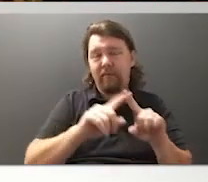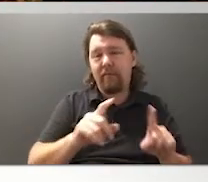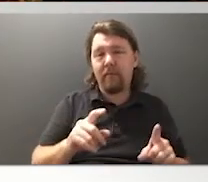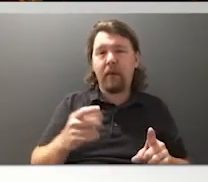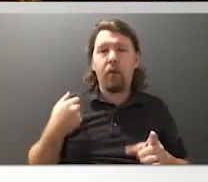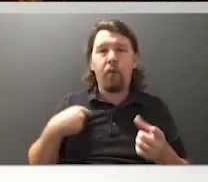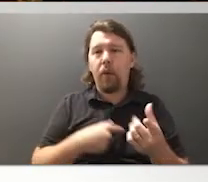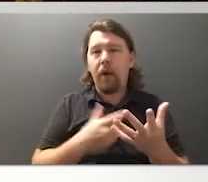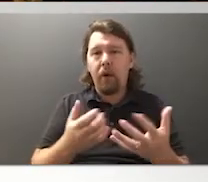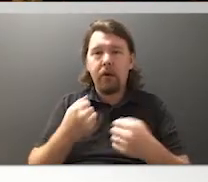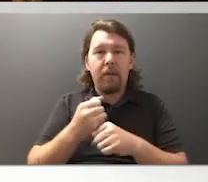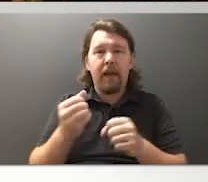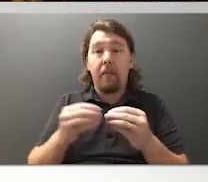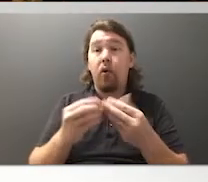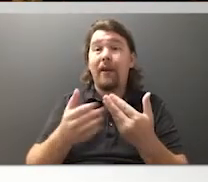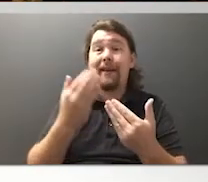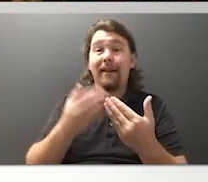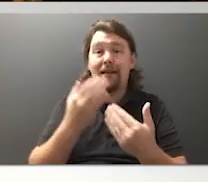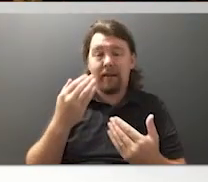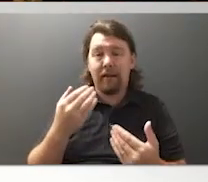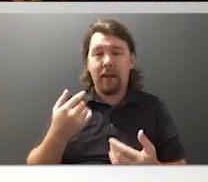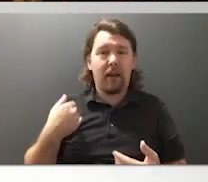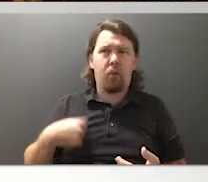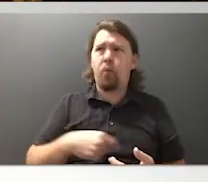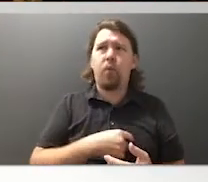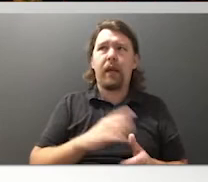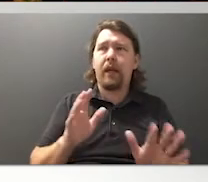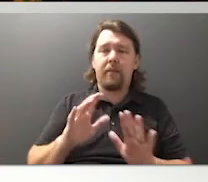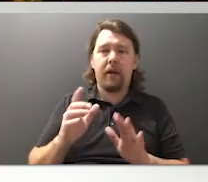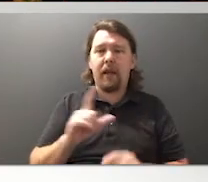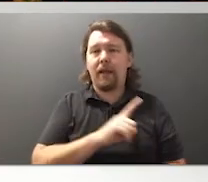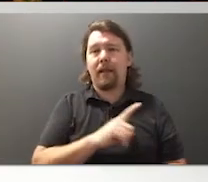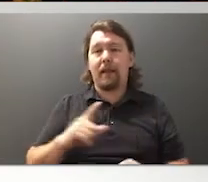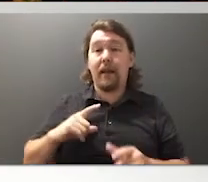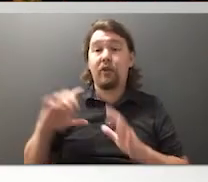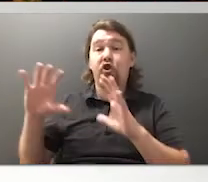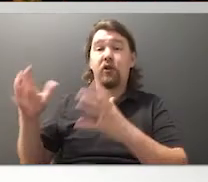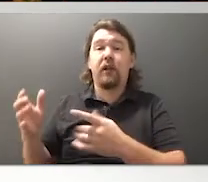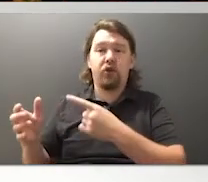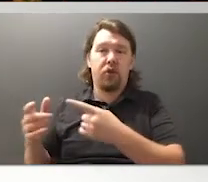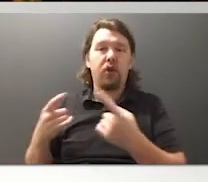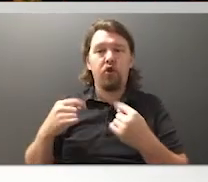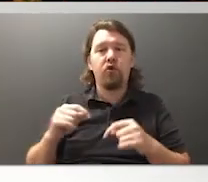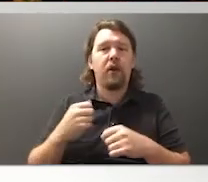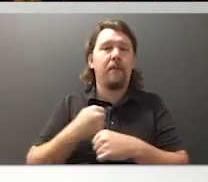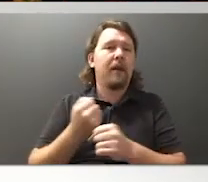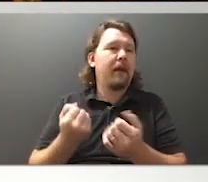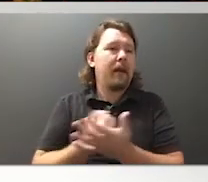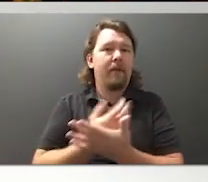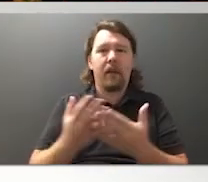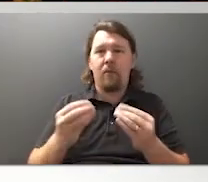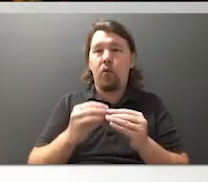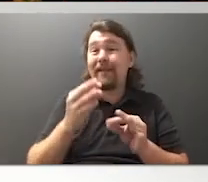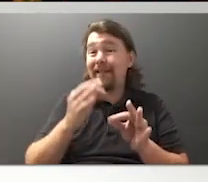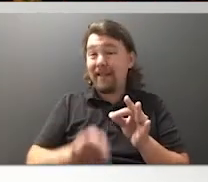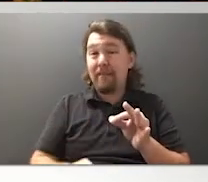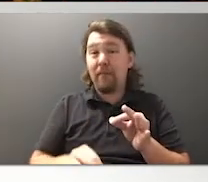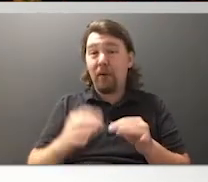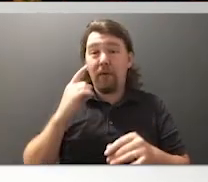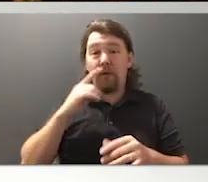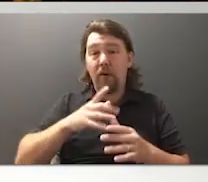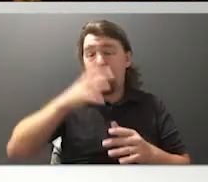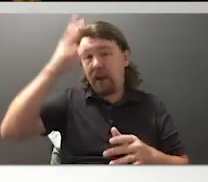make it a lot easier. And I shouldn't say we, the legislature is trying to get everything aligned and simpler for parents so it's not